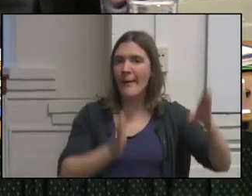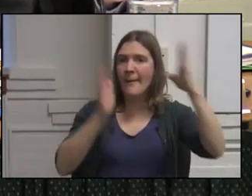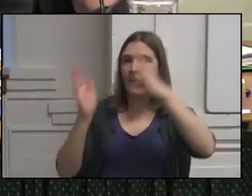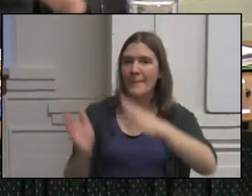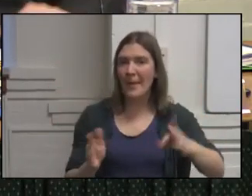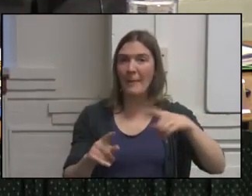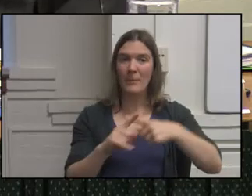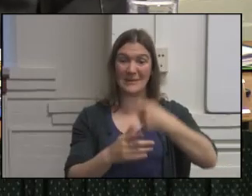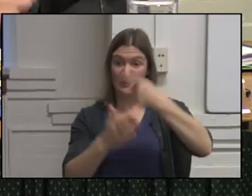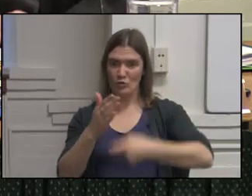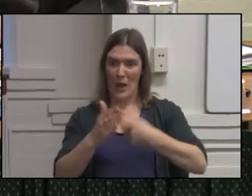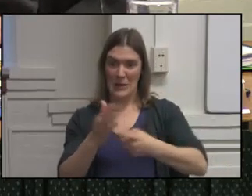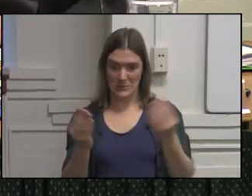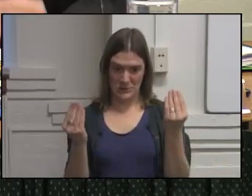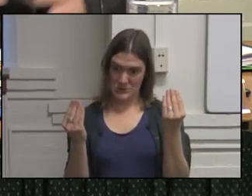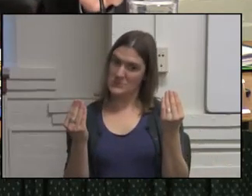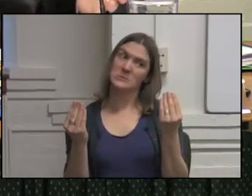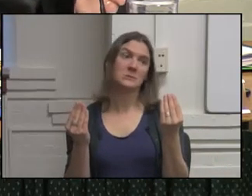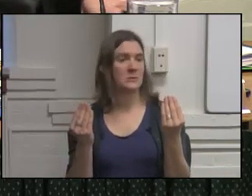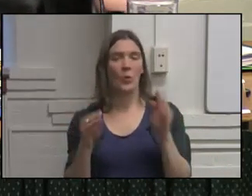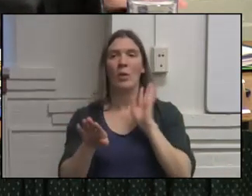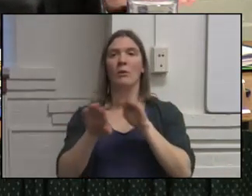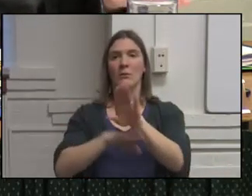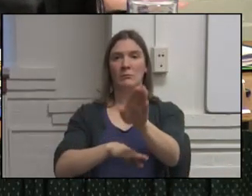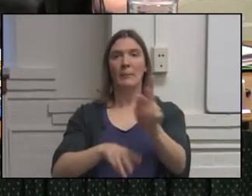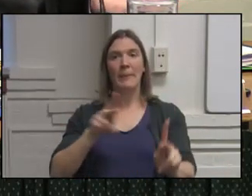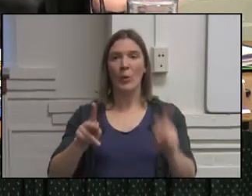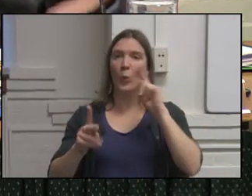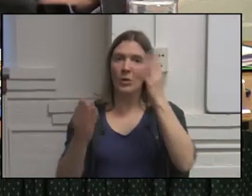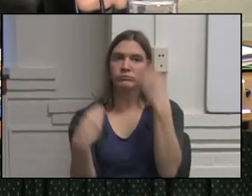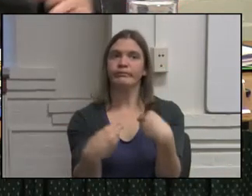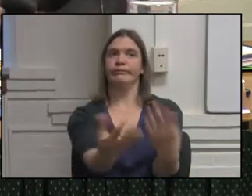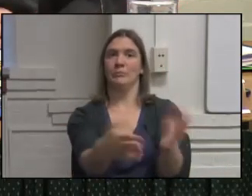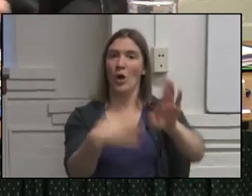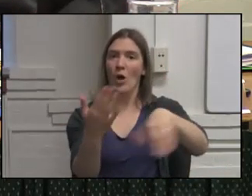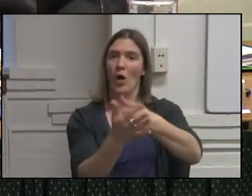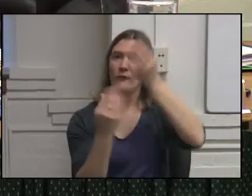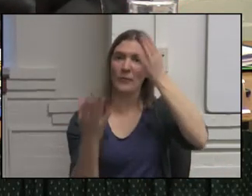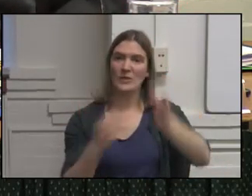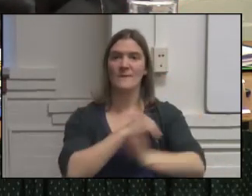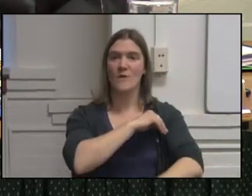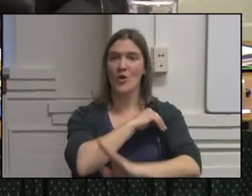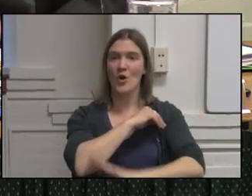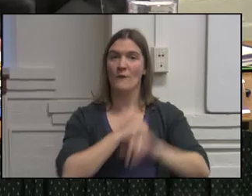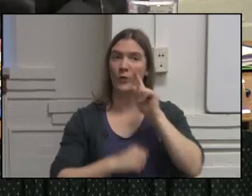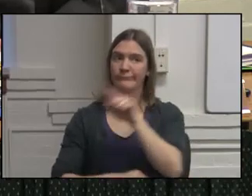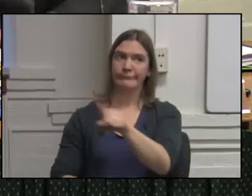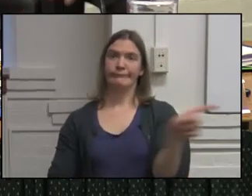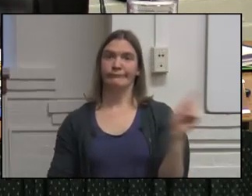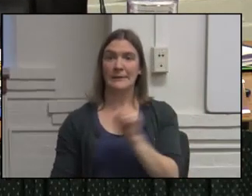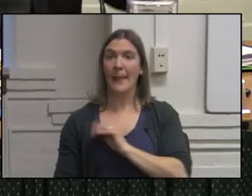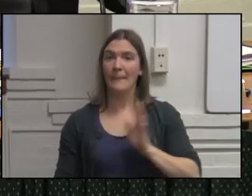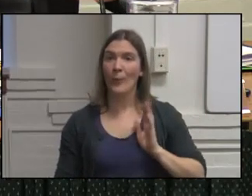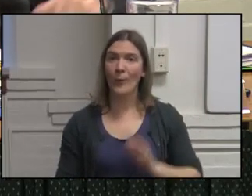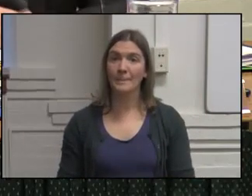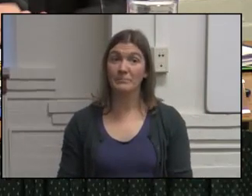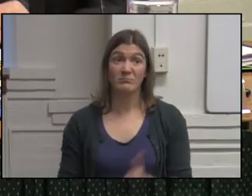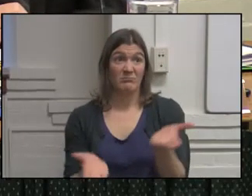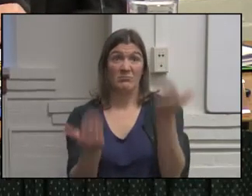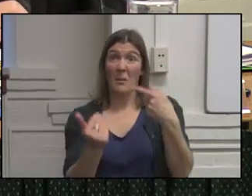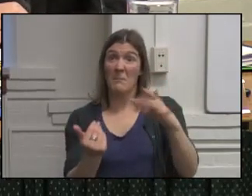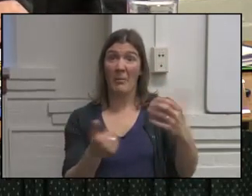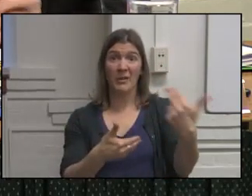to the rates and the forecast for the coming years. We'll be presenting information in the fall to the select board, again welcoming